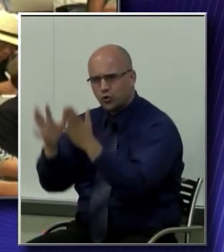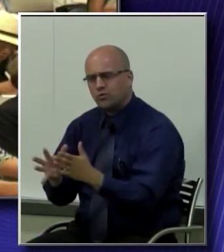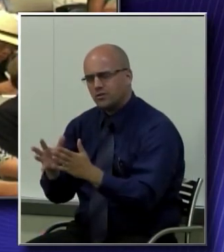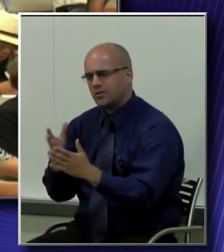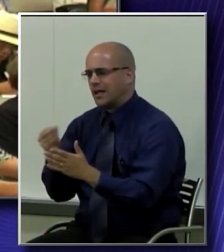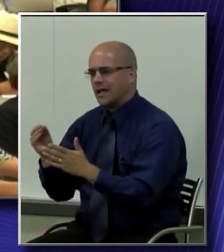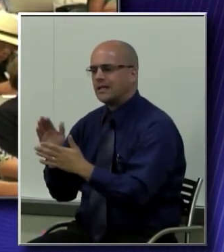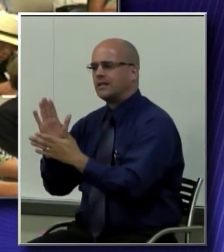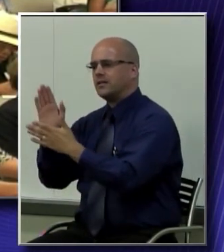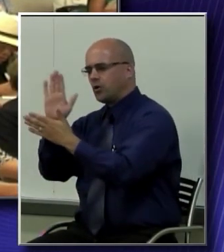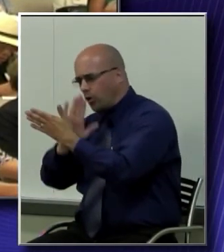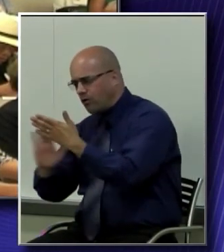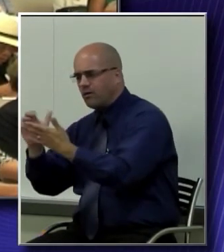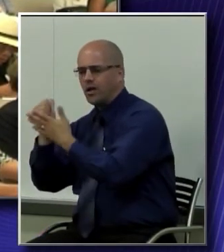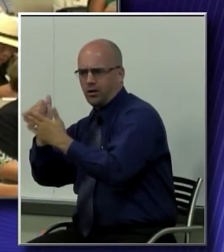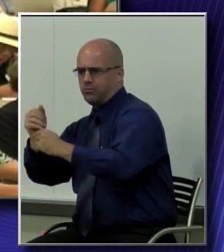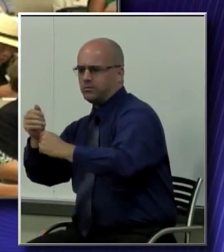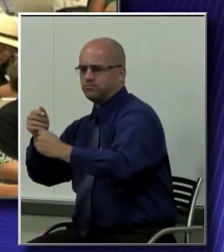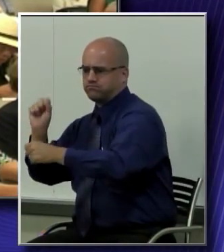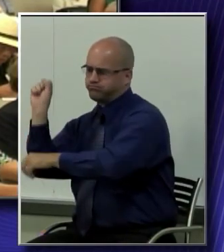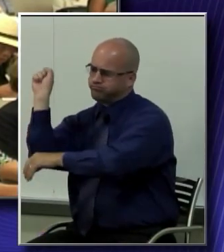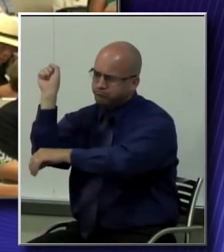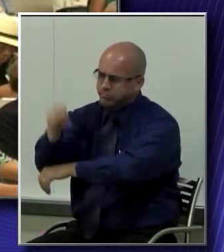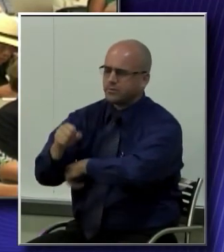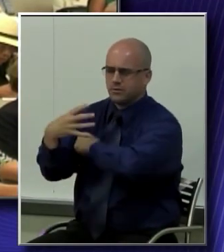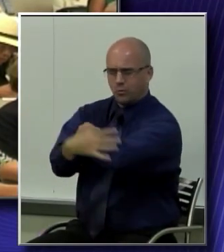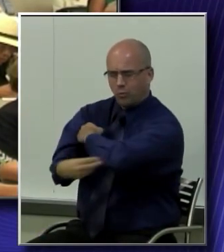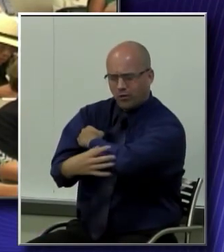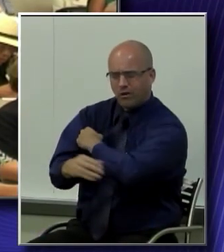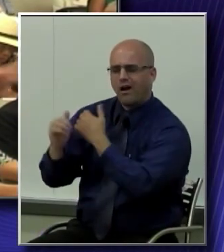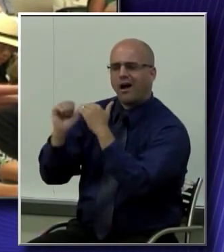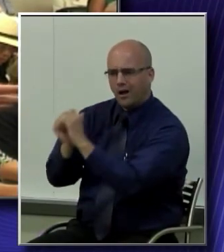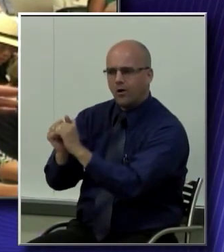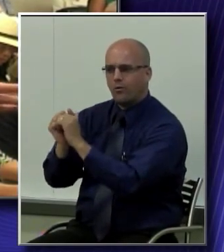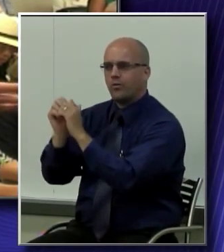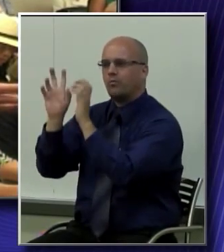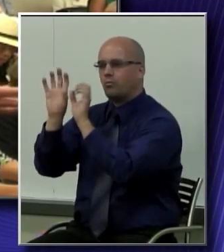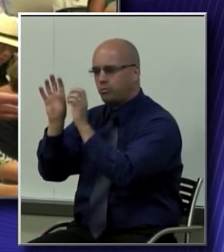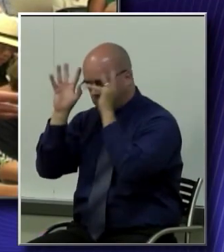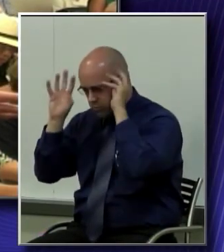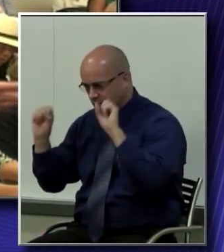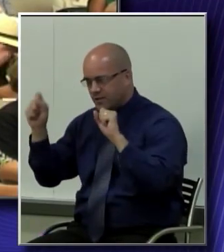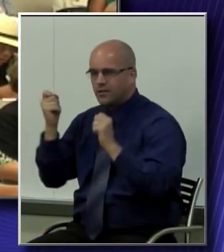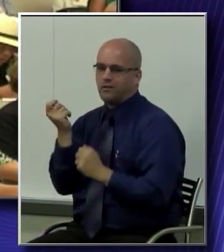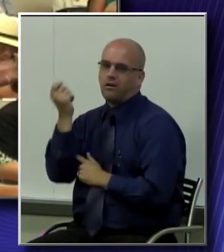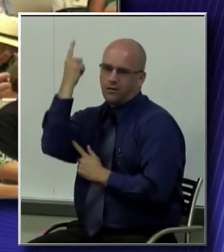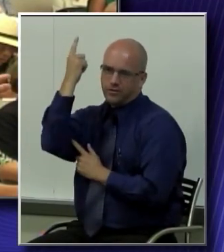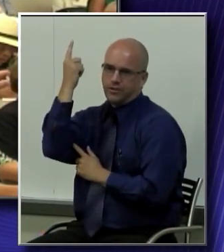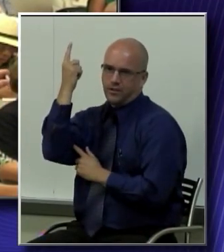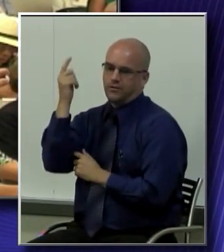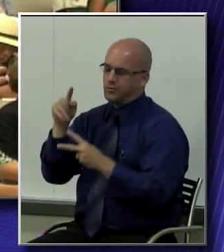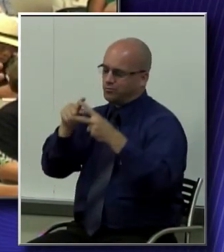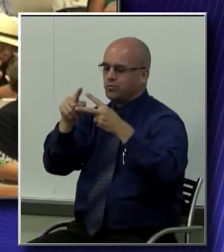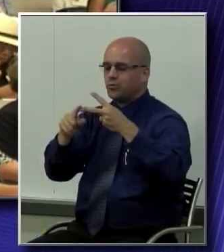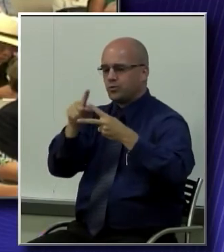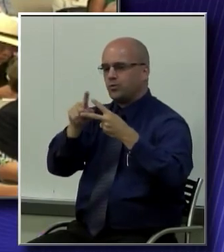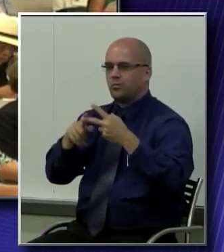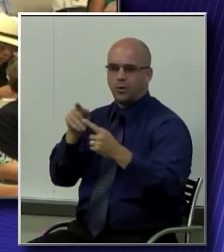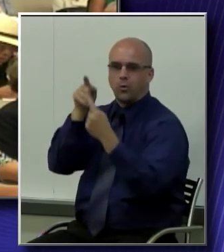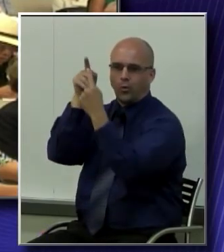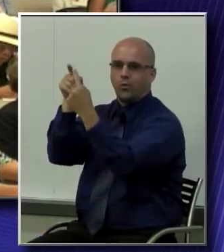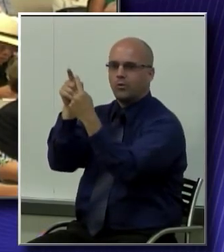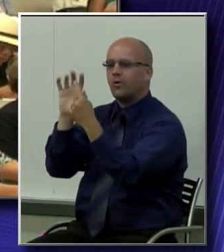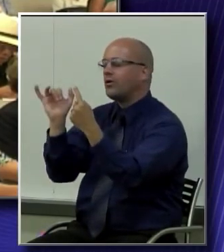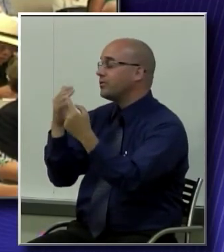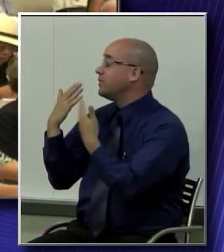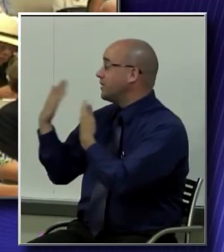poverty. So that's the main thing that I wanted to say to you today, and also thank you for your time and your hard work. I